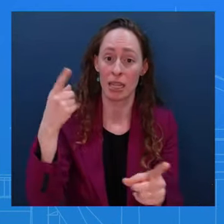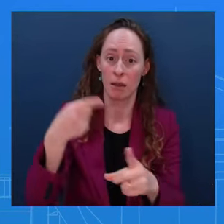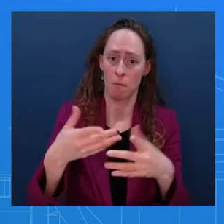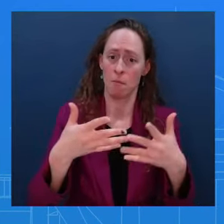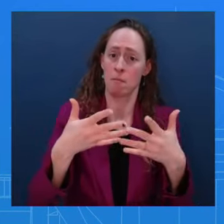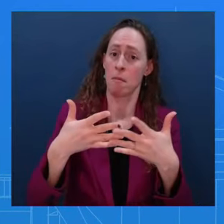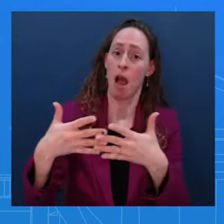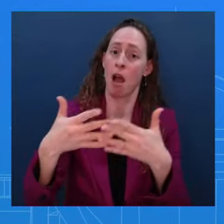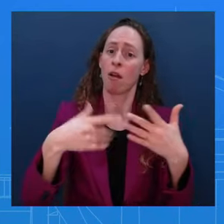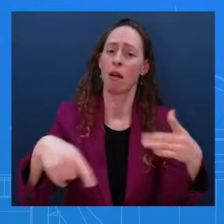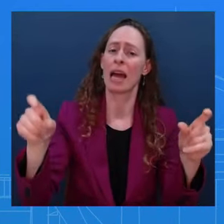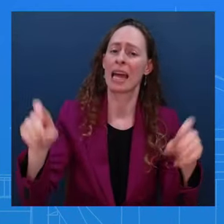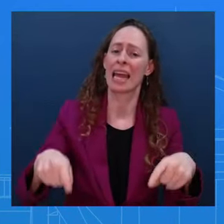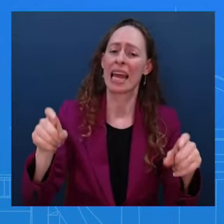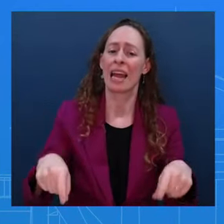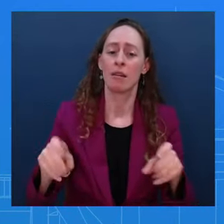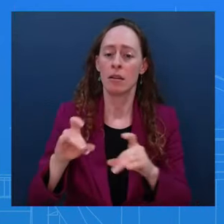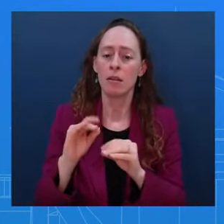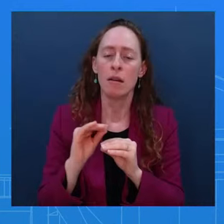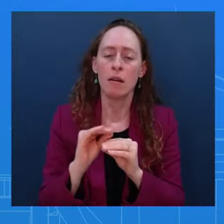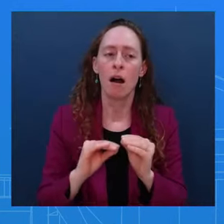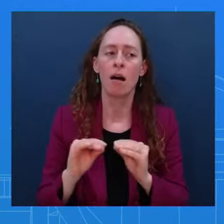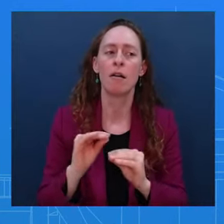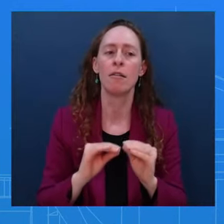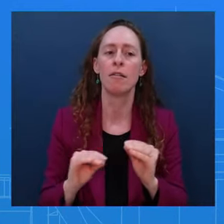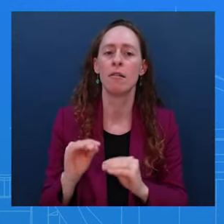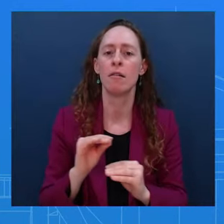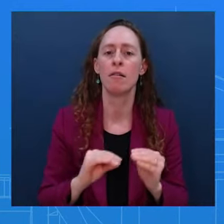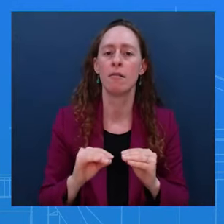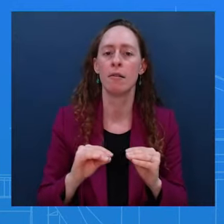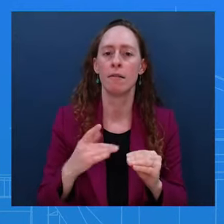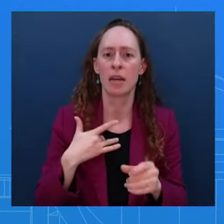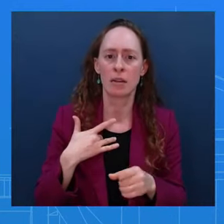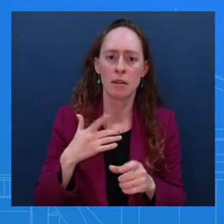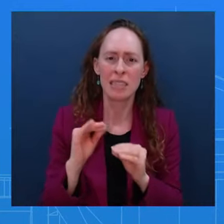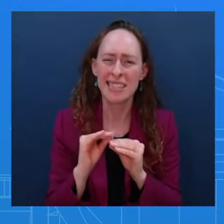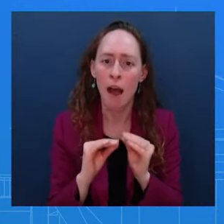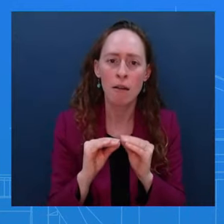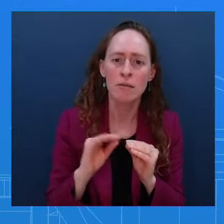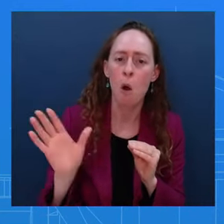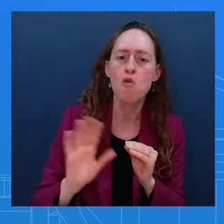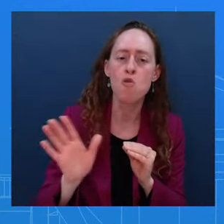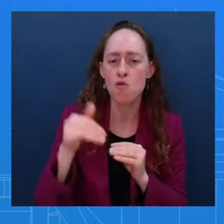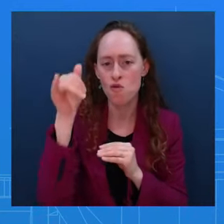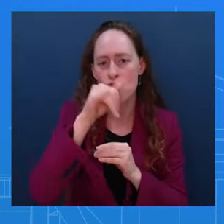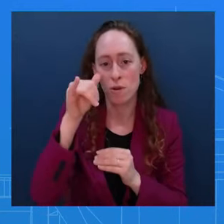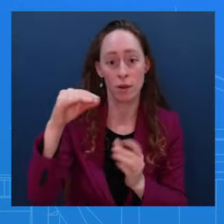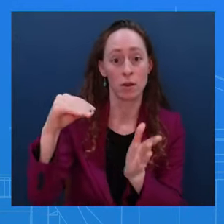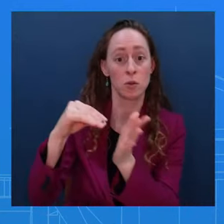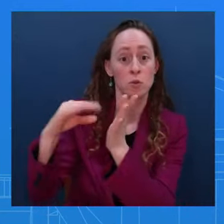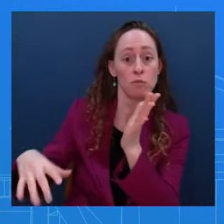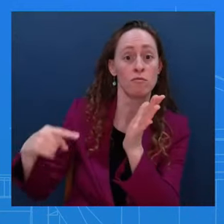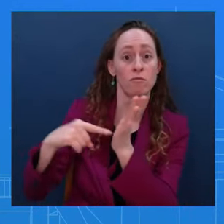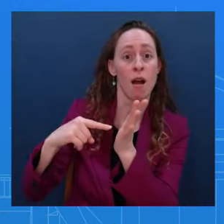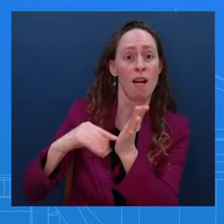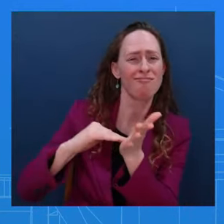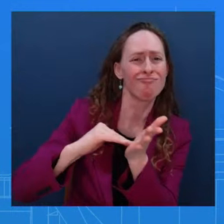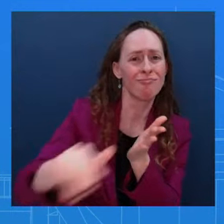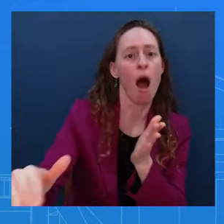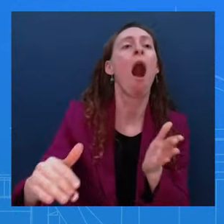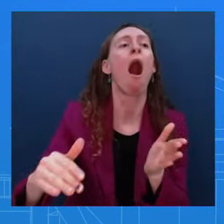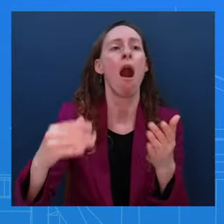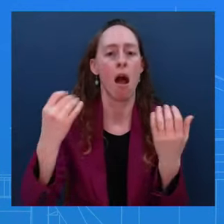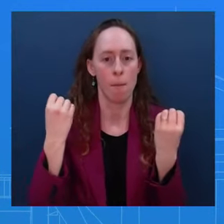believes. And when it comes to his student debt relief, that is that. We see there are families across the country that's crushed by student